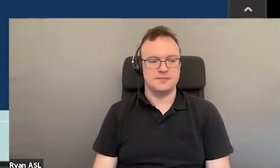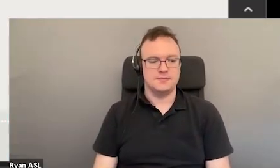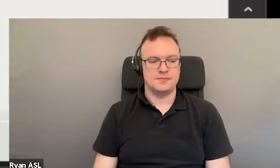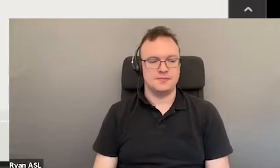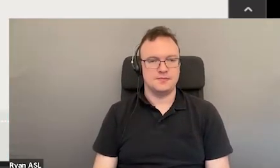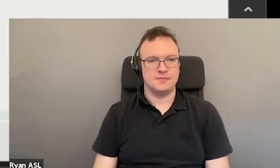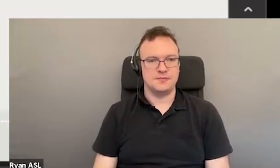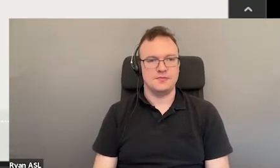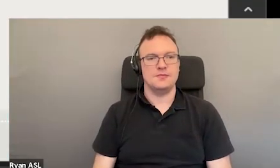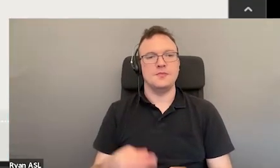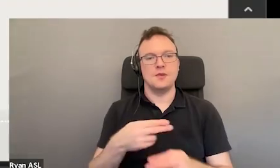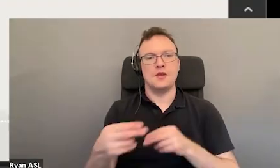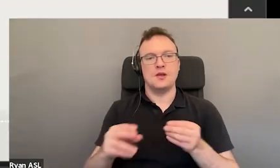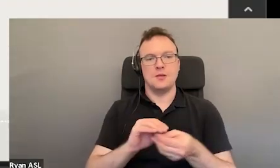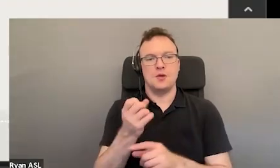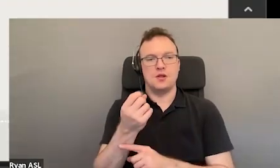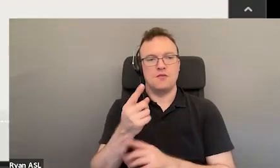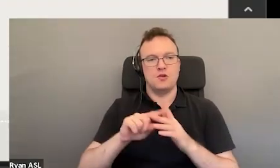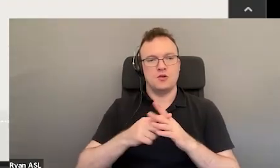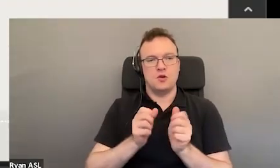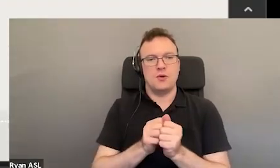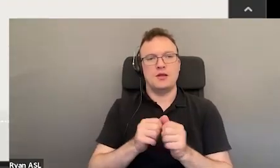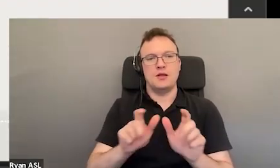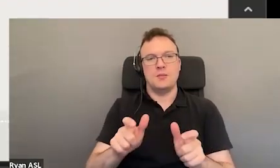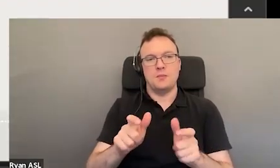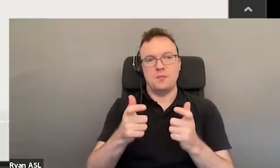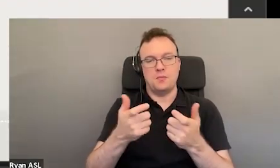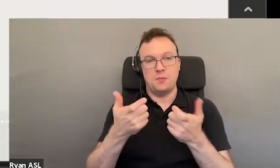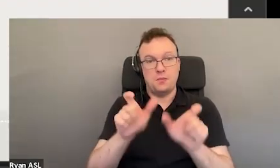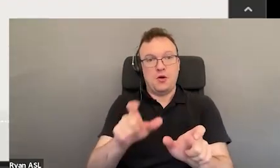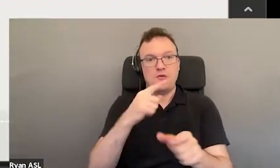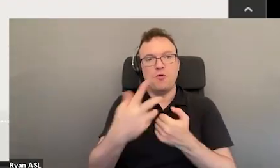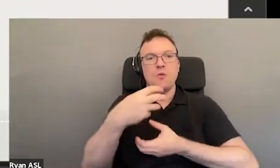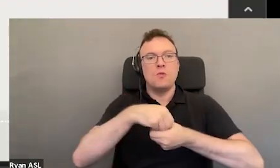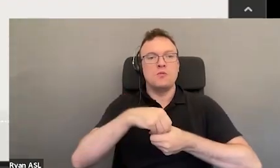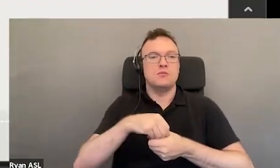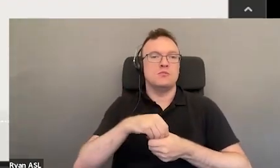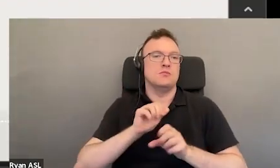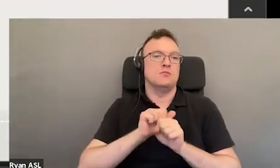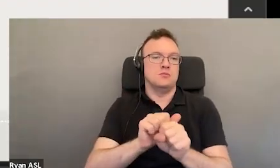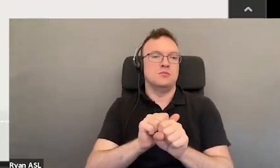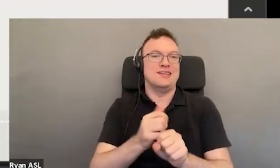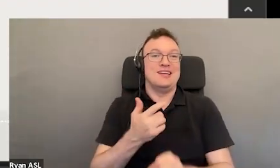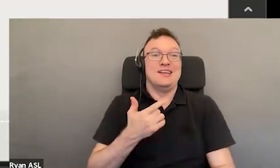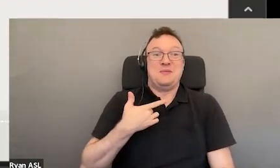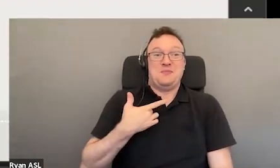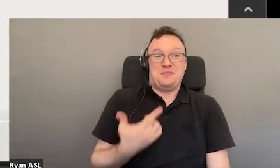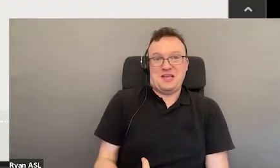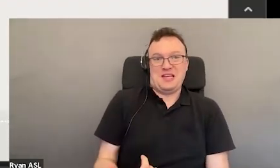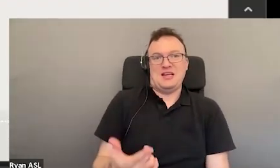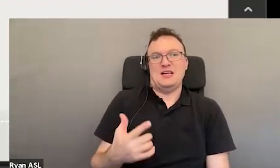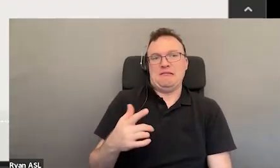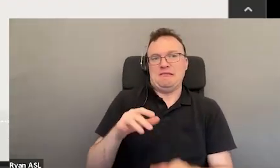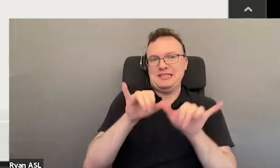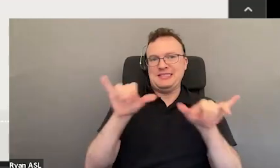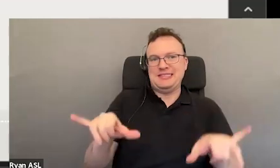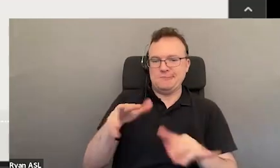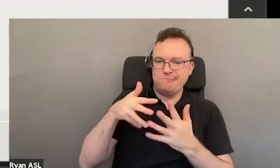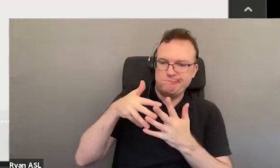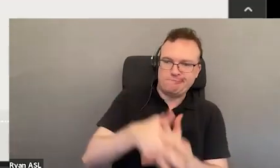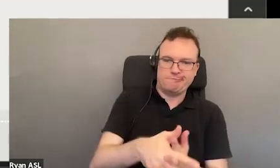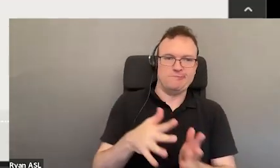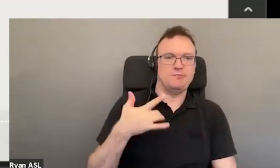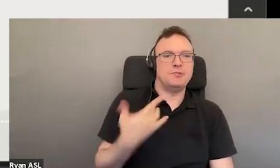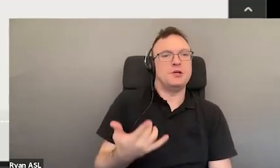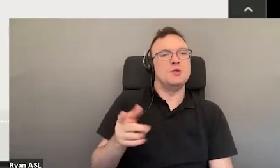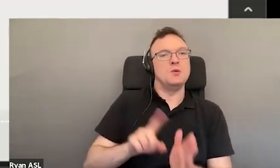So slide 11, we'll start with barriers to inclusive employment. The fact that they're often systemic, this is something that research